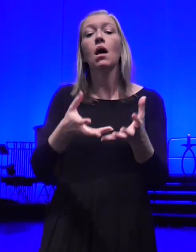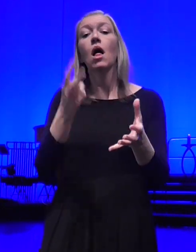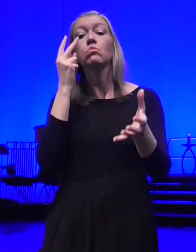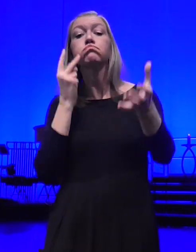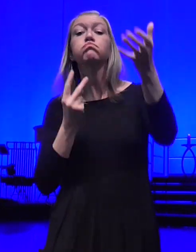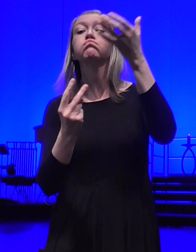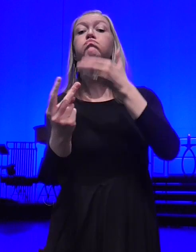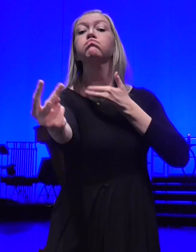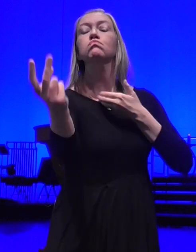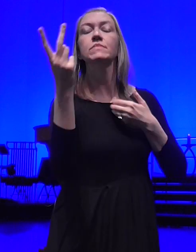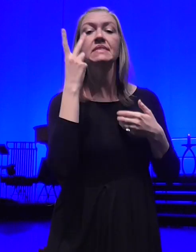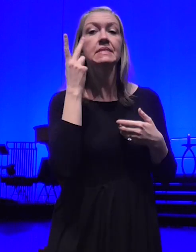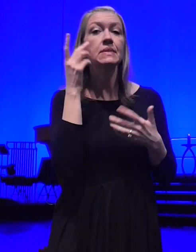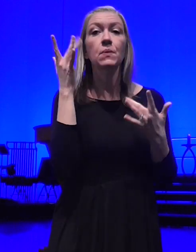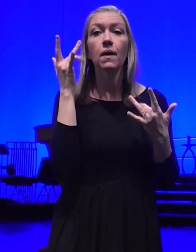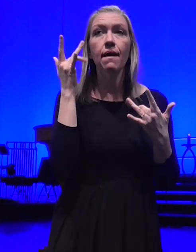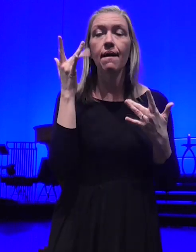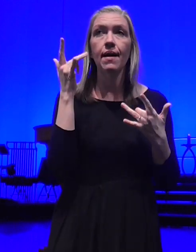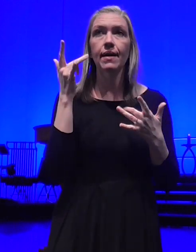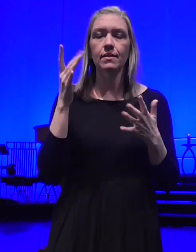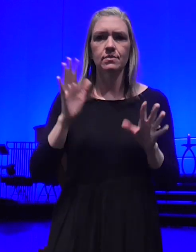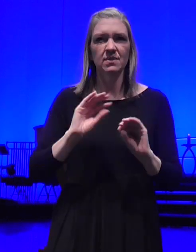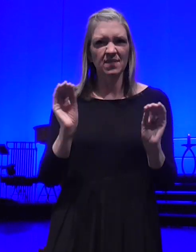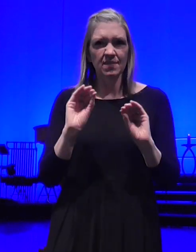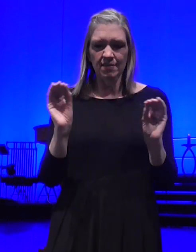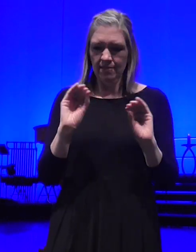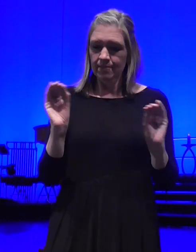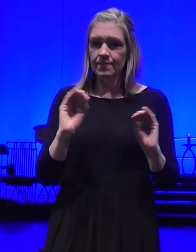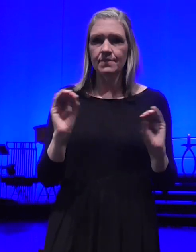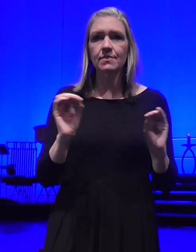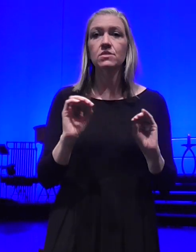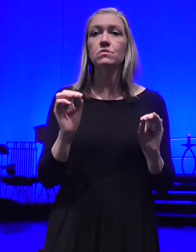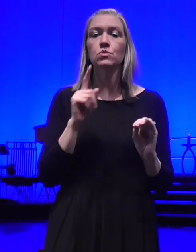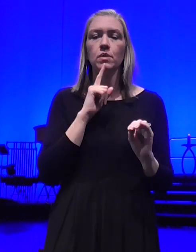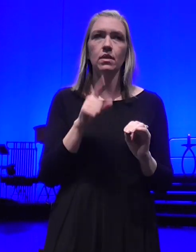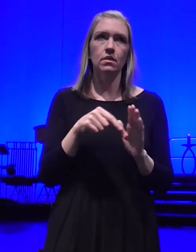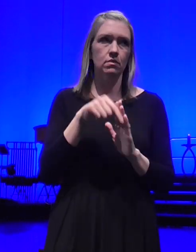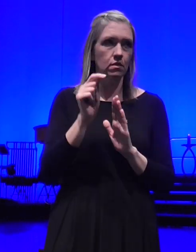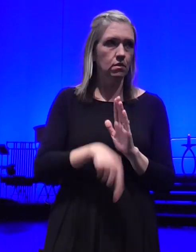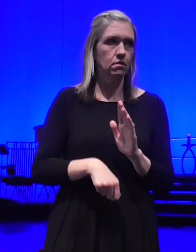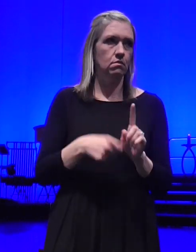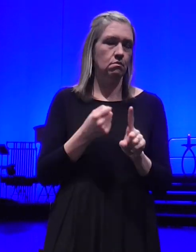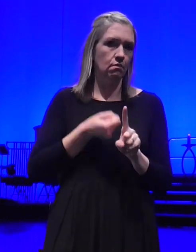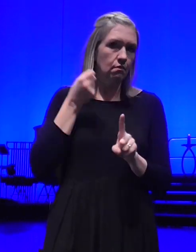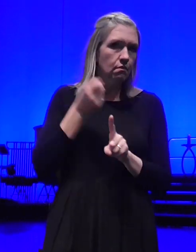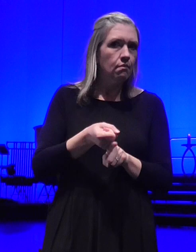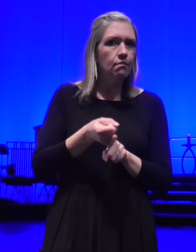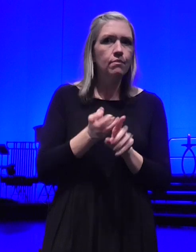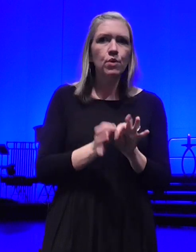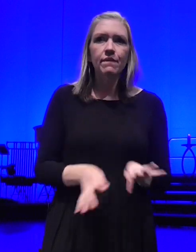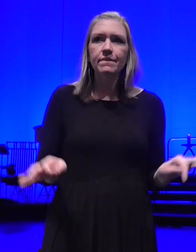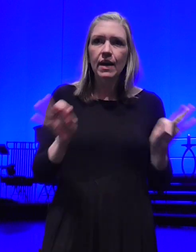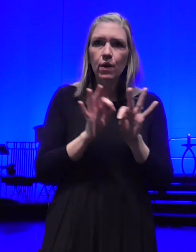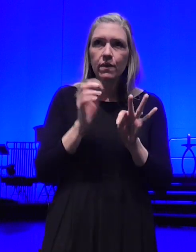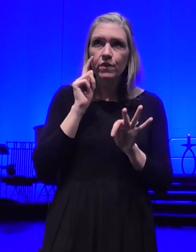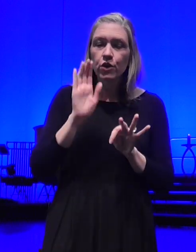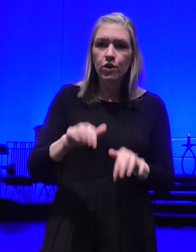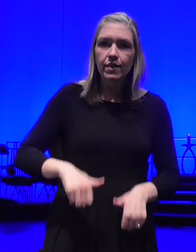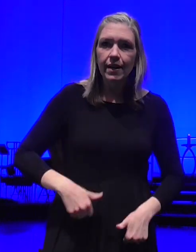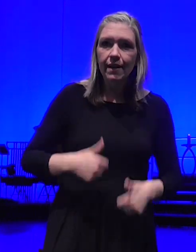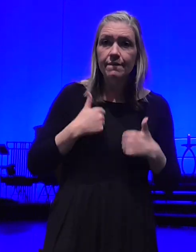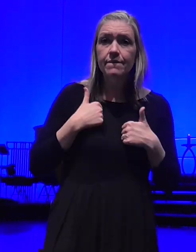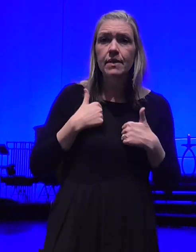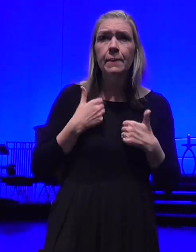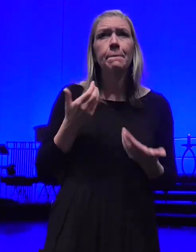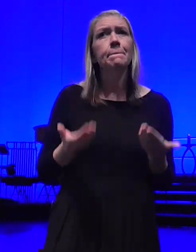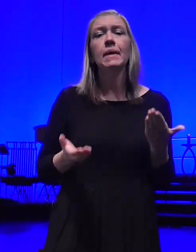this is why I'm not doing this. But look at how profound that is in her life. And you may